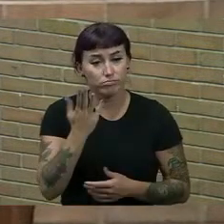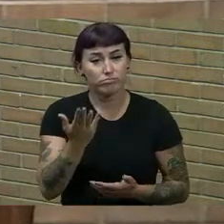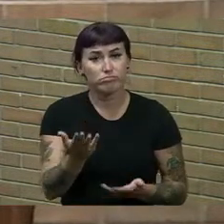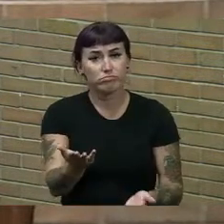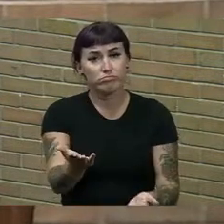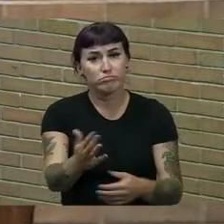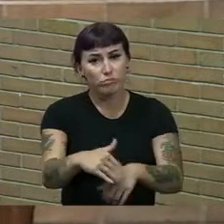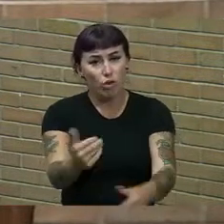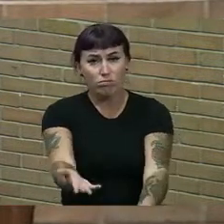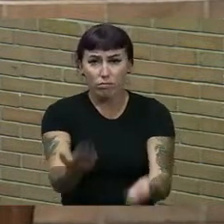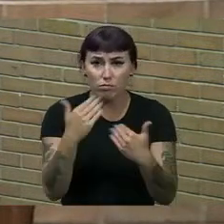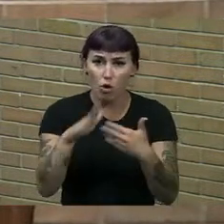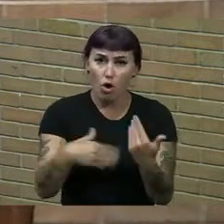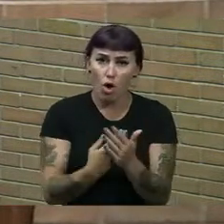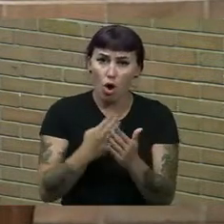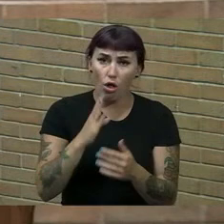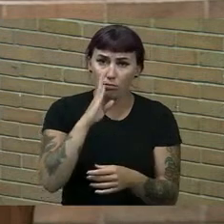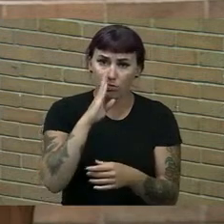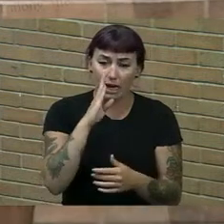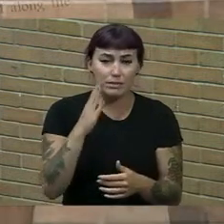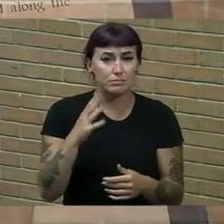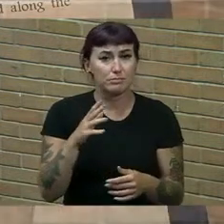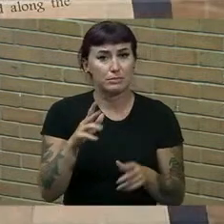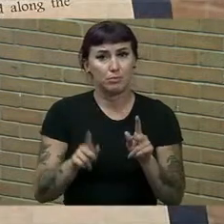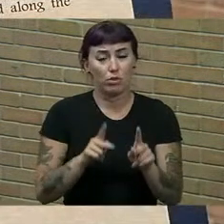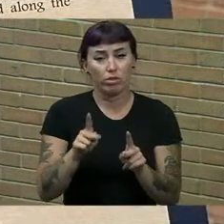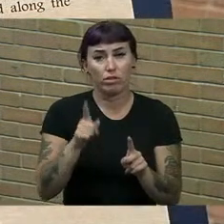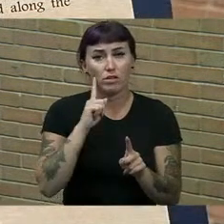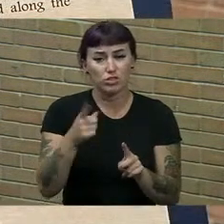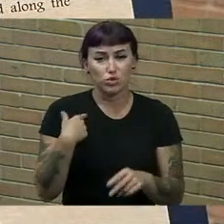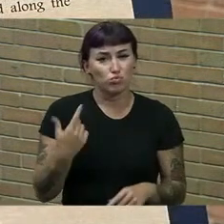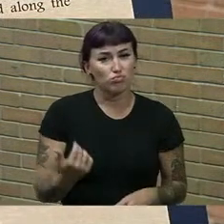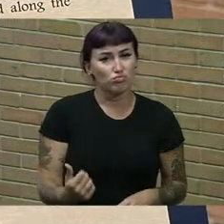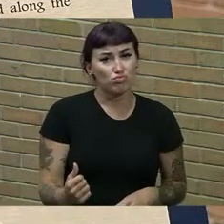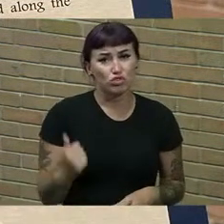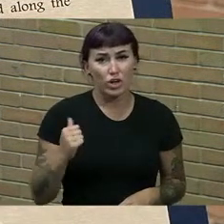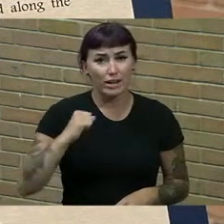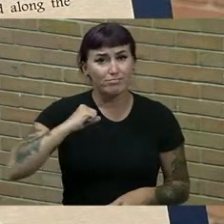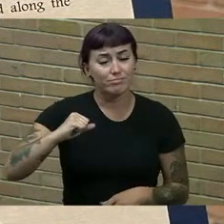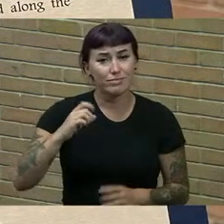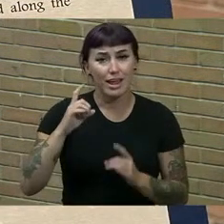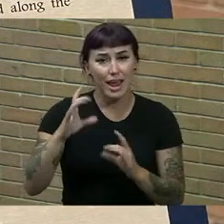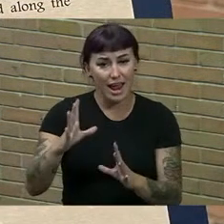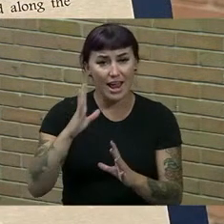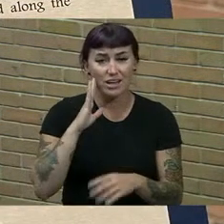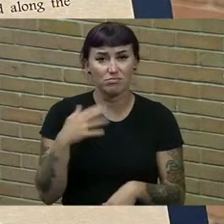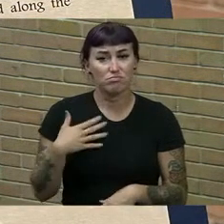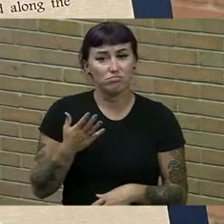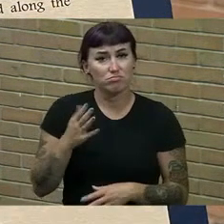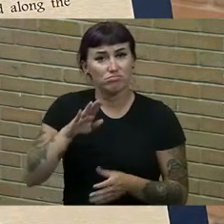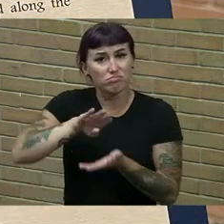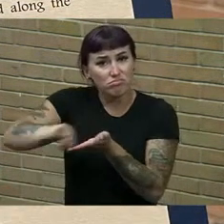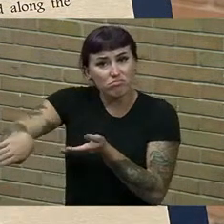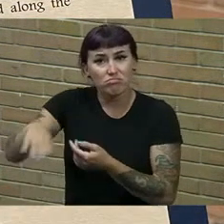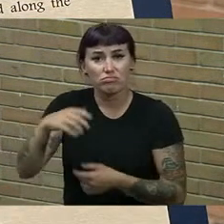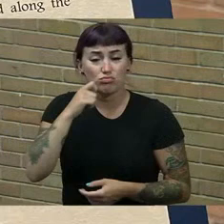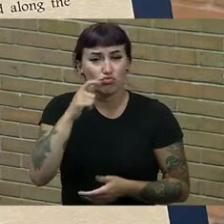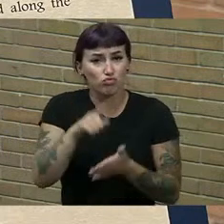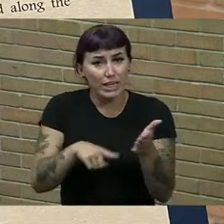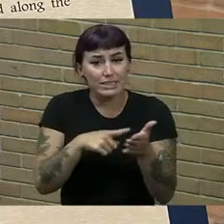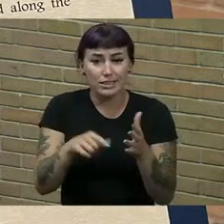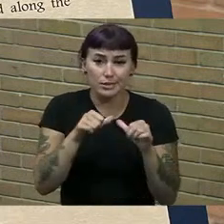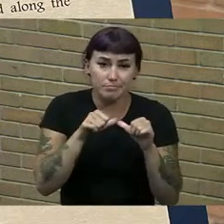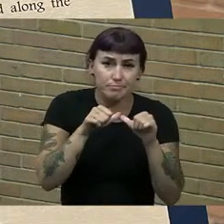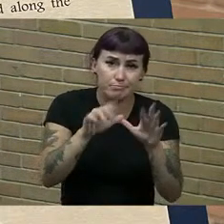all Brightonians to reject hate, repudiate racism, and promote Brighton's intentional culture